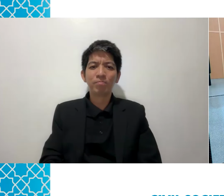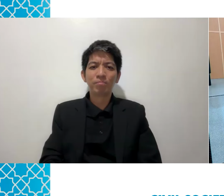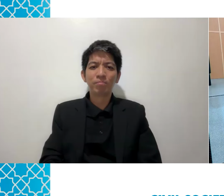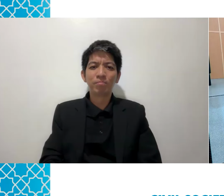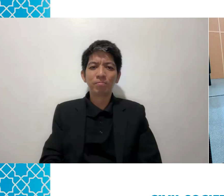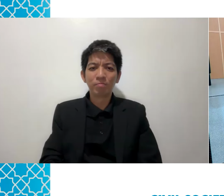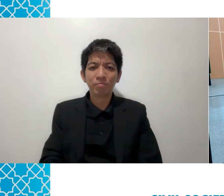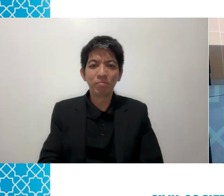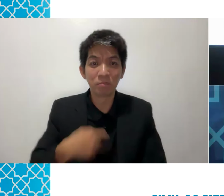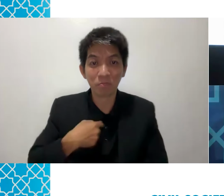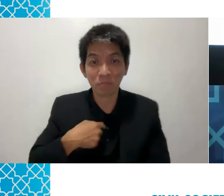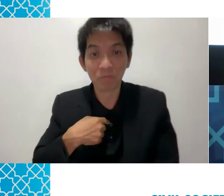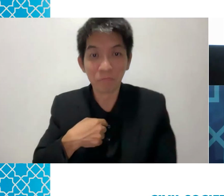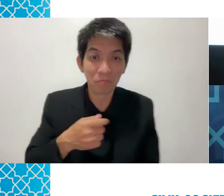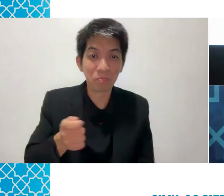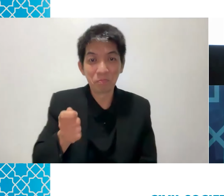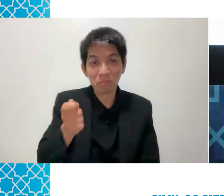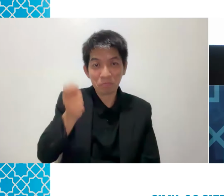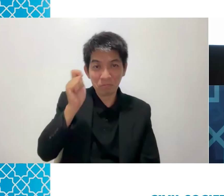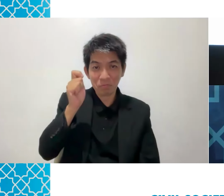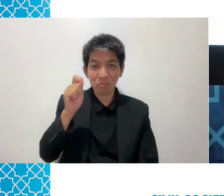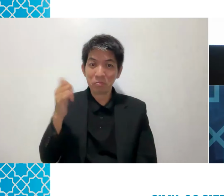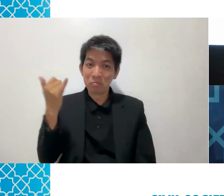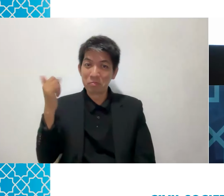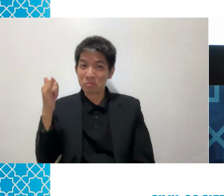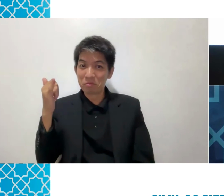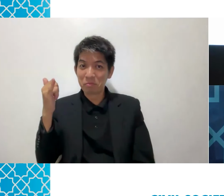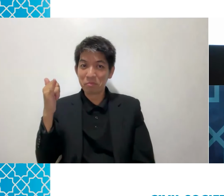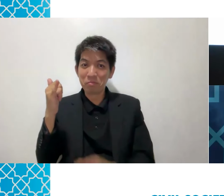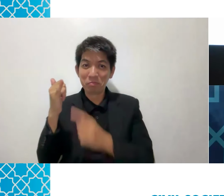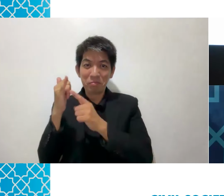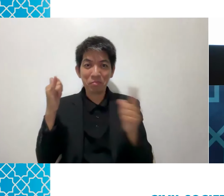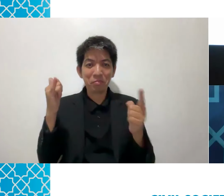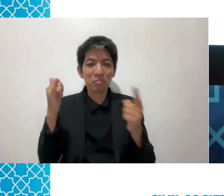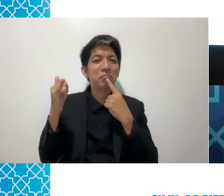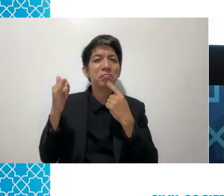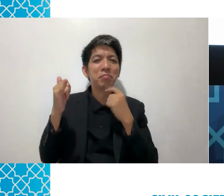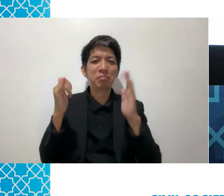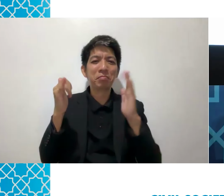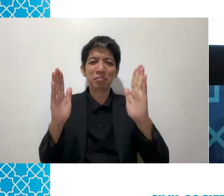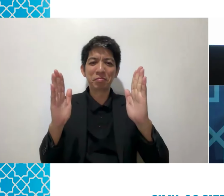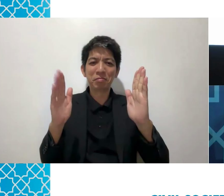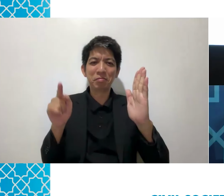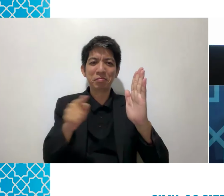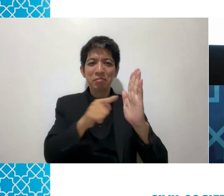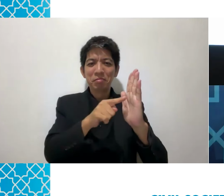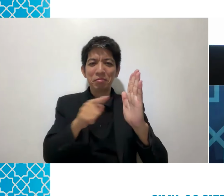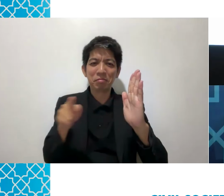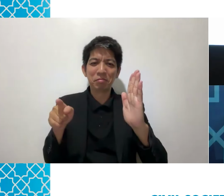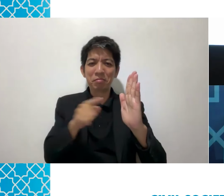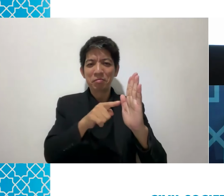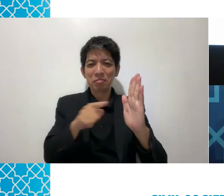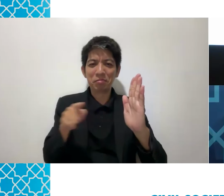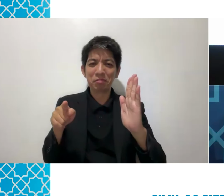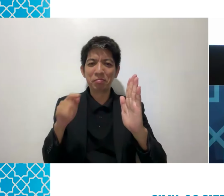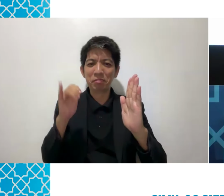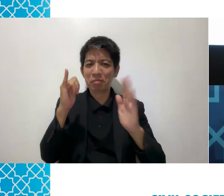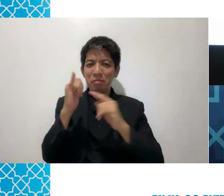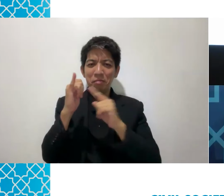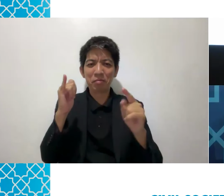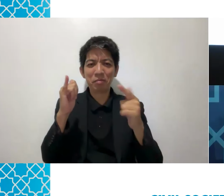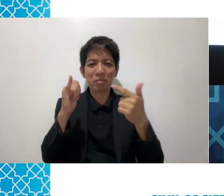yellow to red, honestly speaking. And as my FAO colleague mentioned, and many other